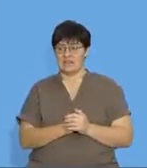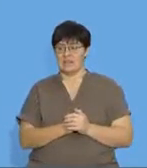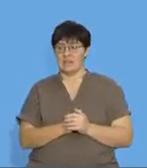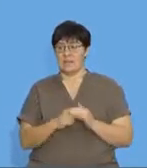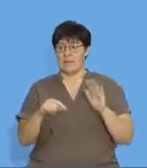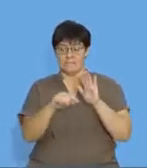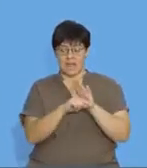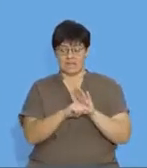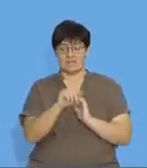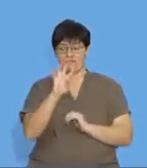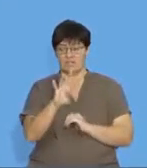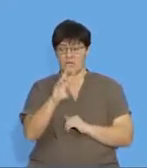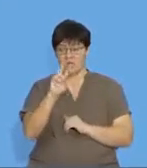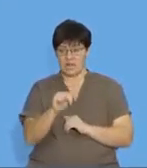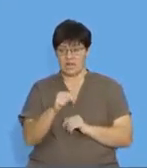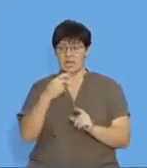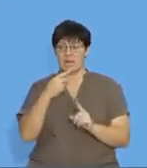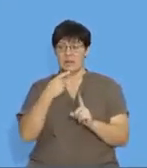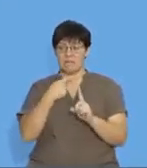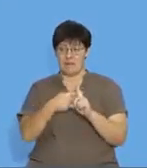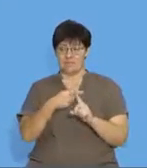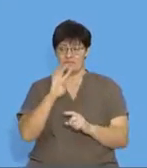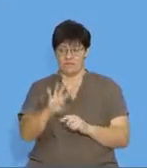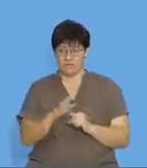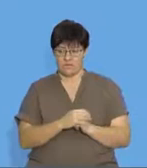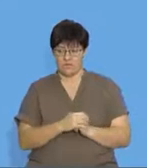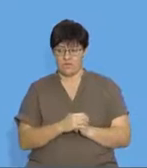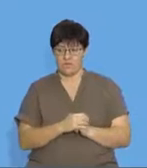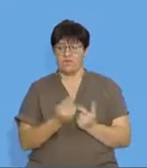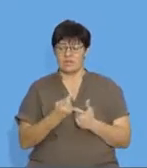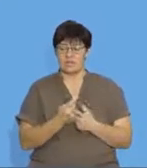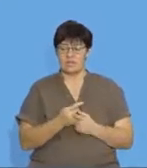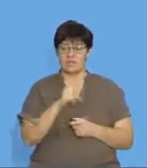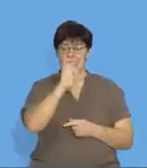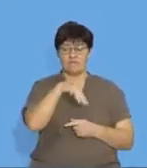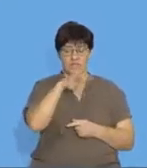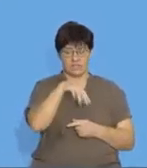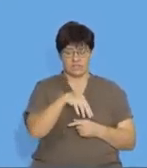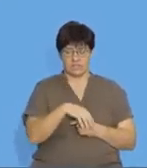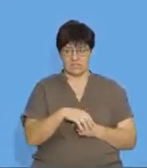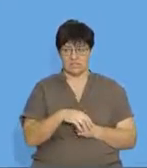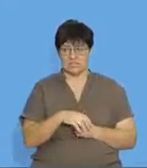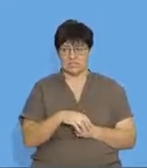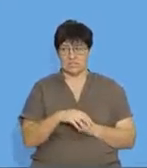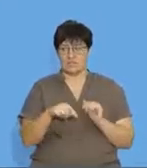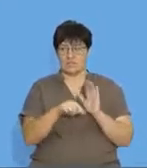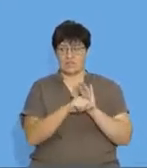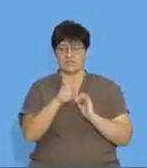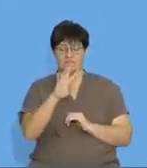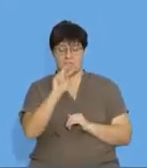4n plus 4. So it's going to be equal to 14 minus